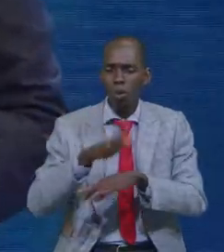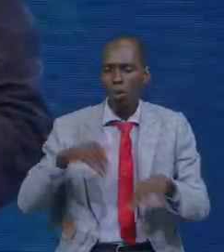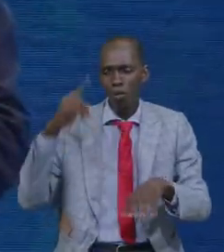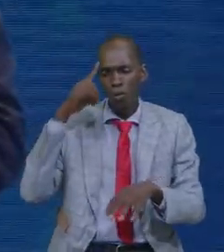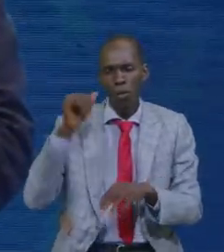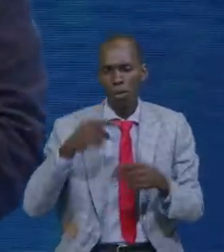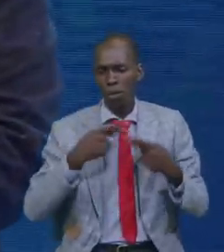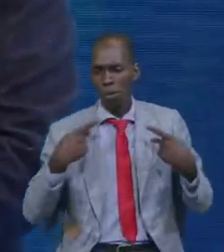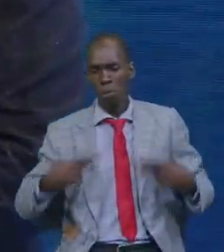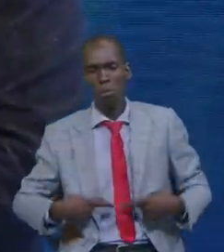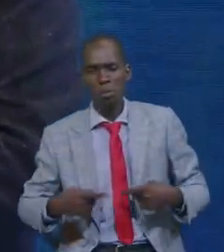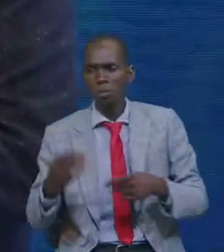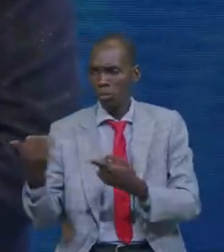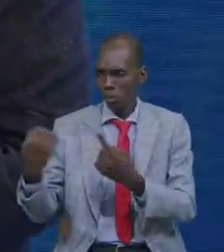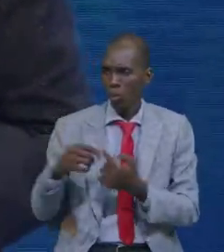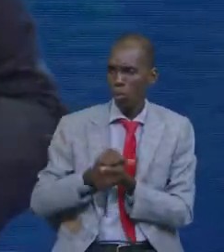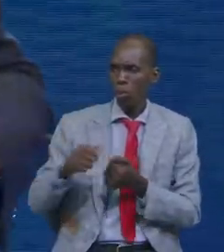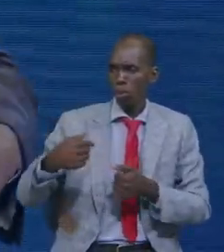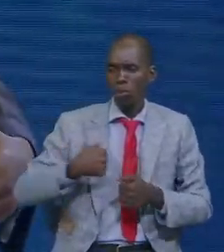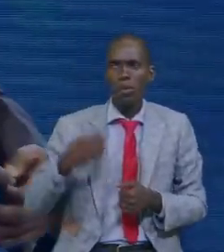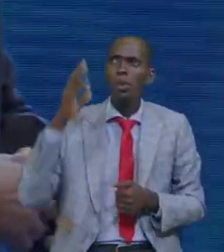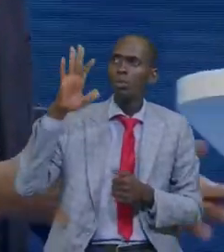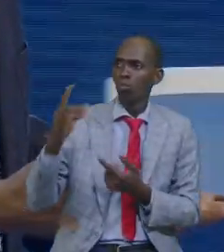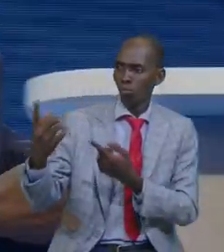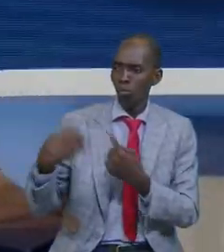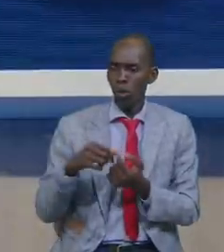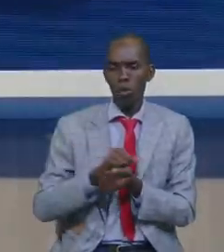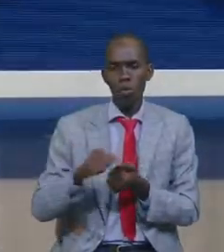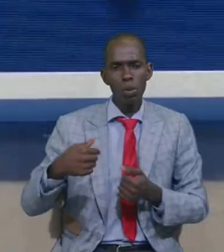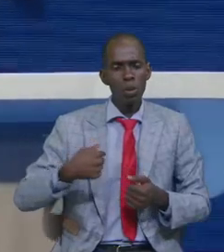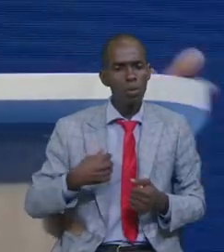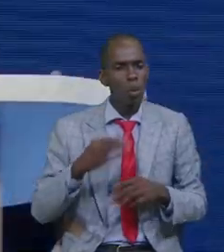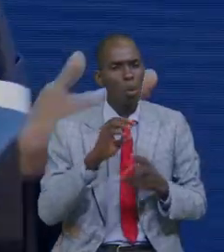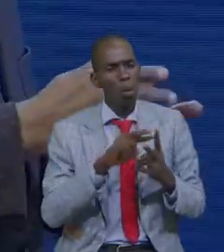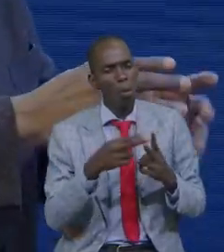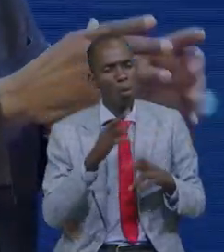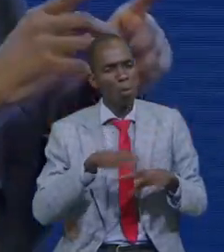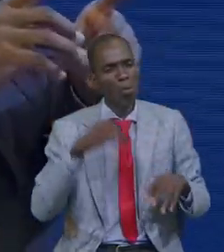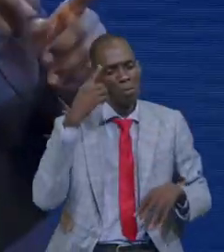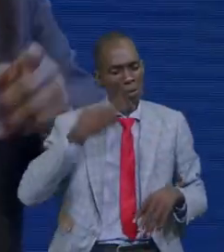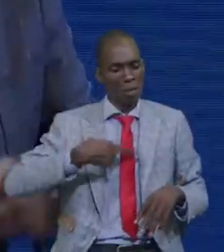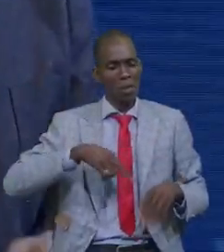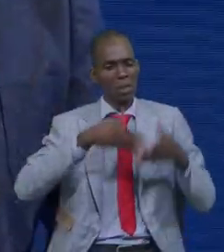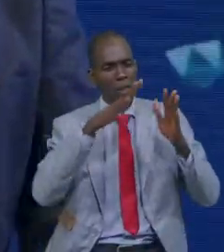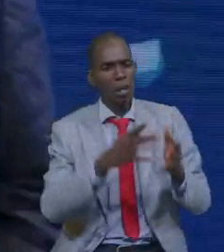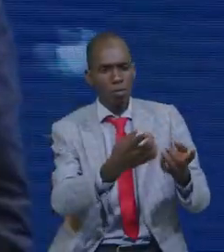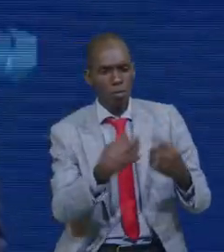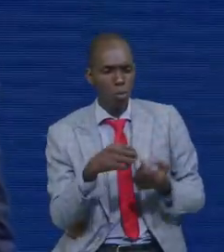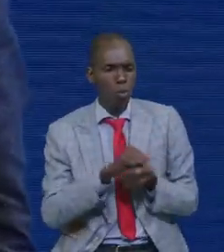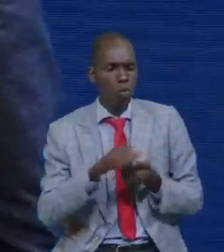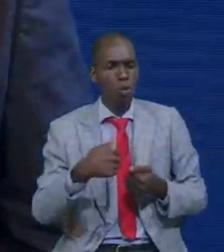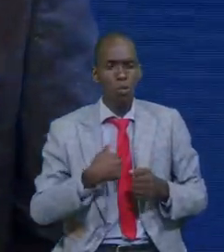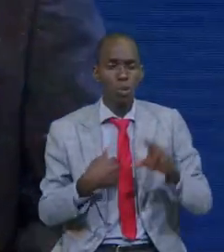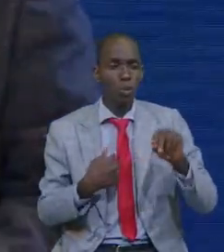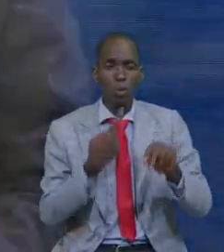wash me. Call for a pastor, wash me. Call for a religious leader, wash me. He said, God, you're the